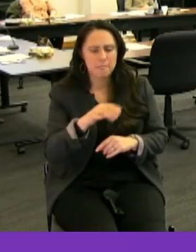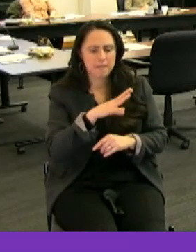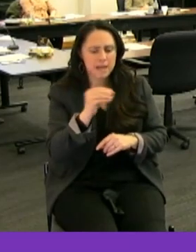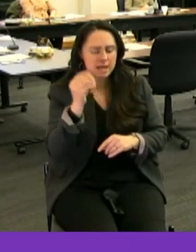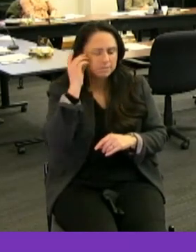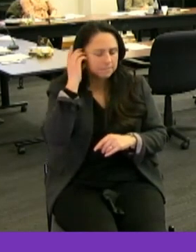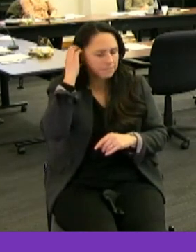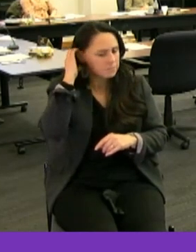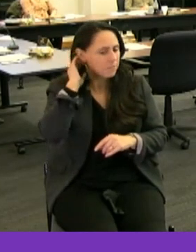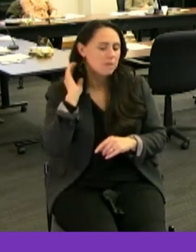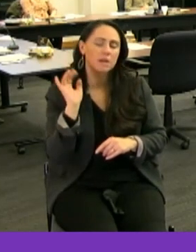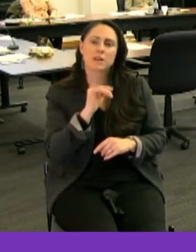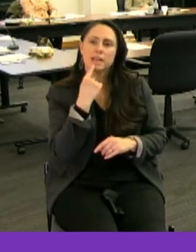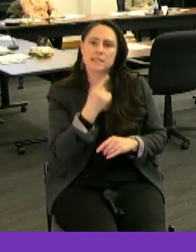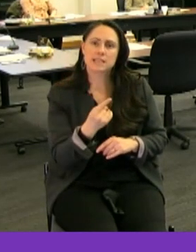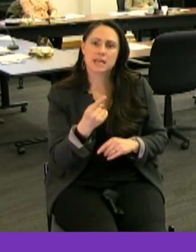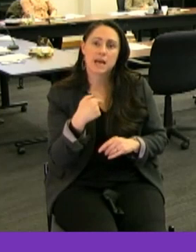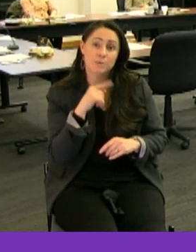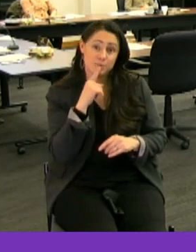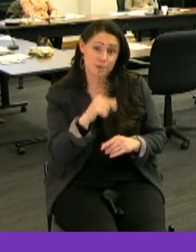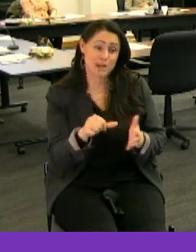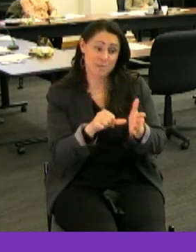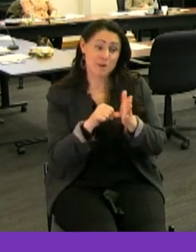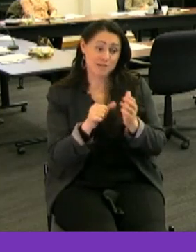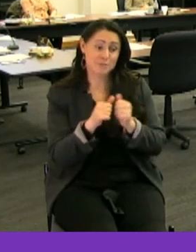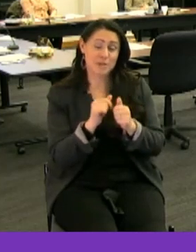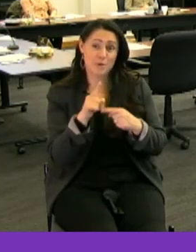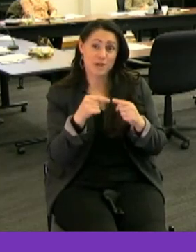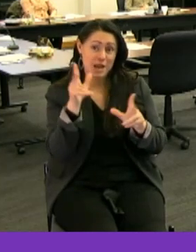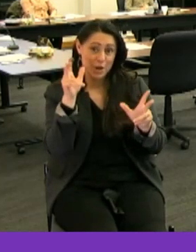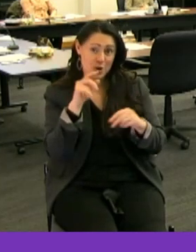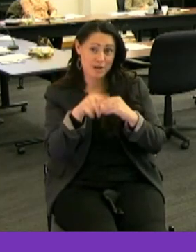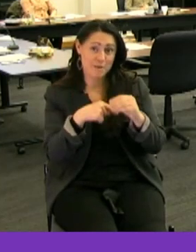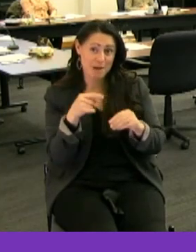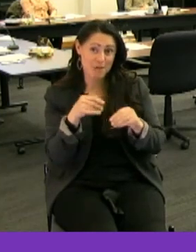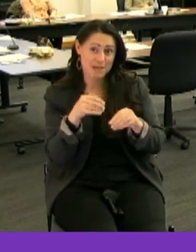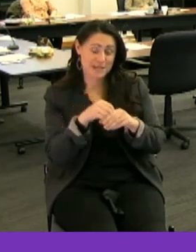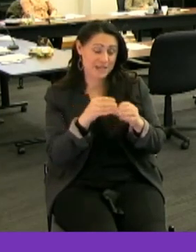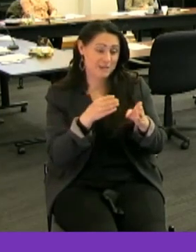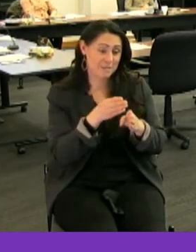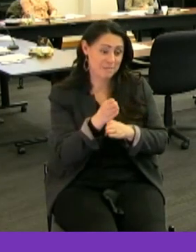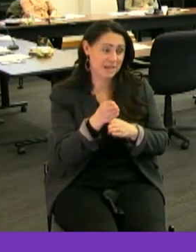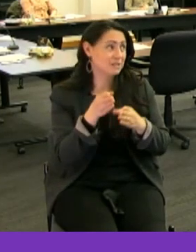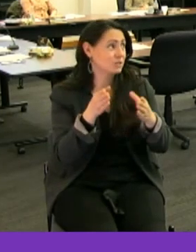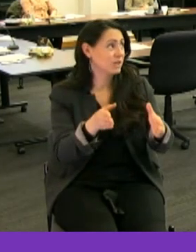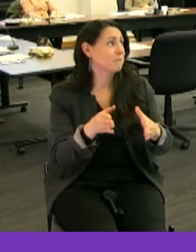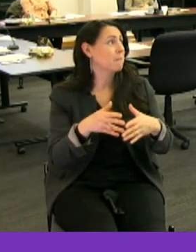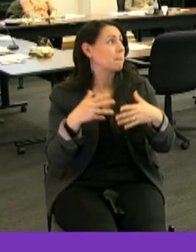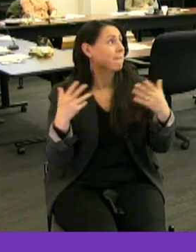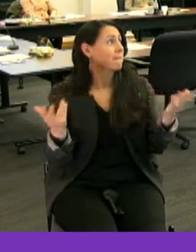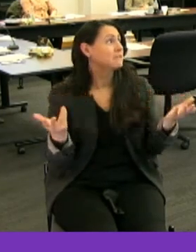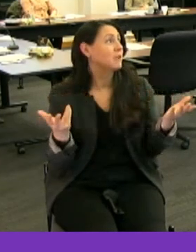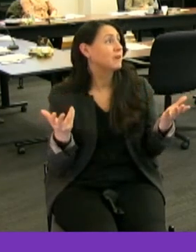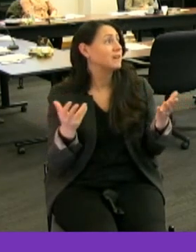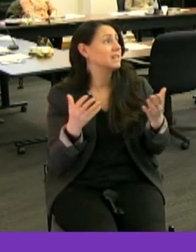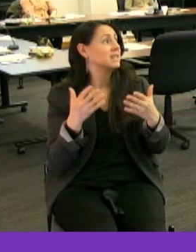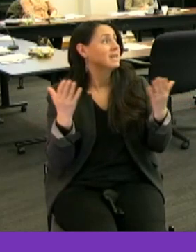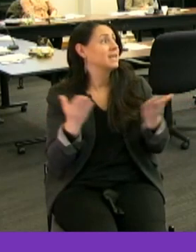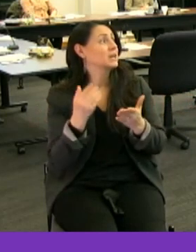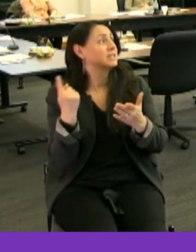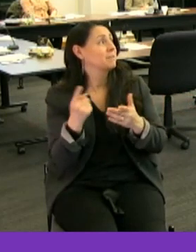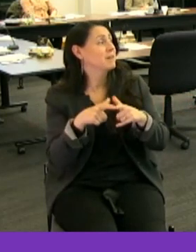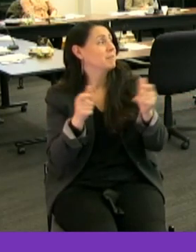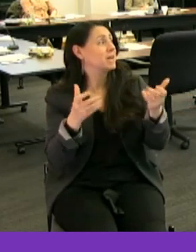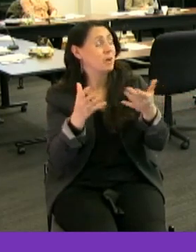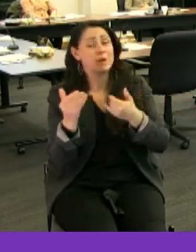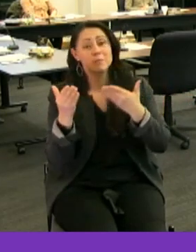And like I said, I was pretty impressed with it when I heard about it over in Main Street. So here's something big I want to